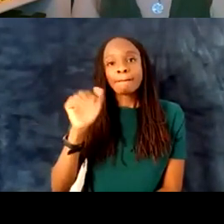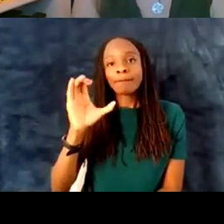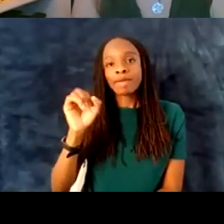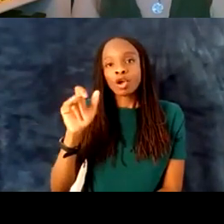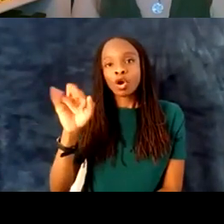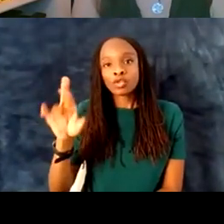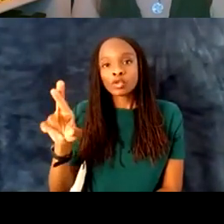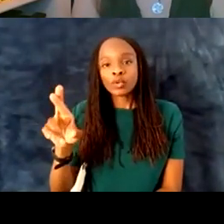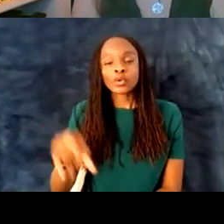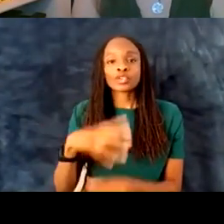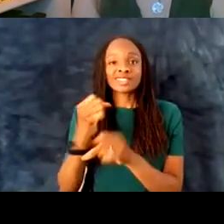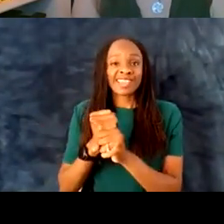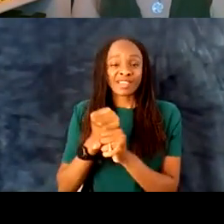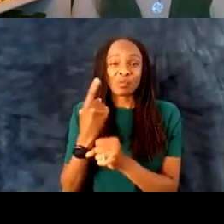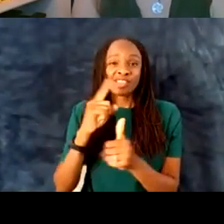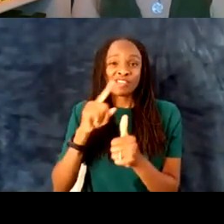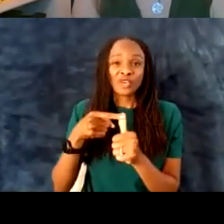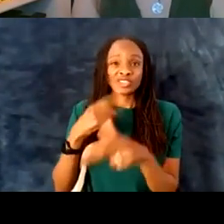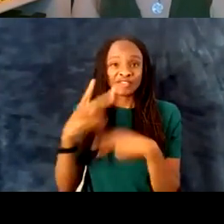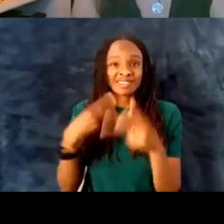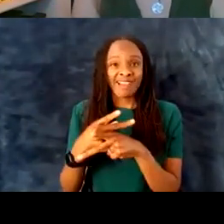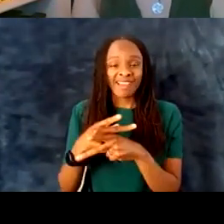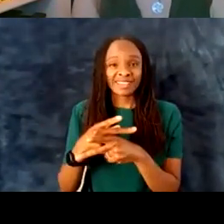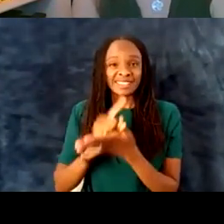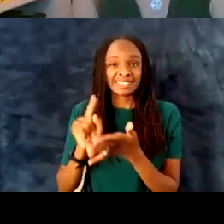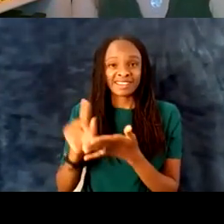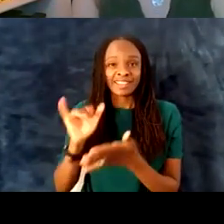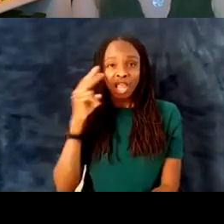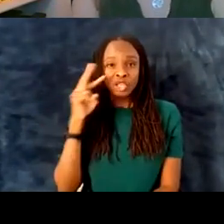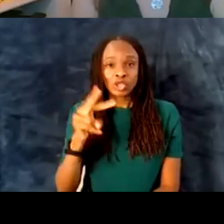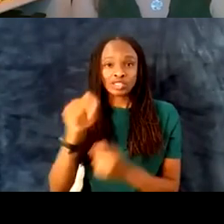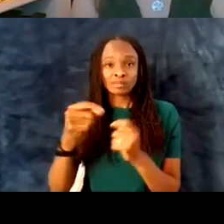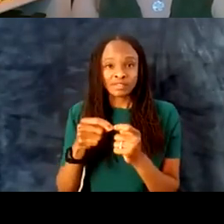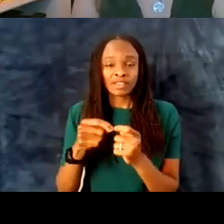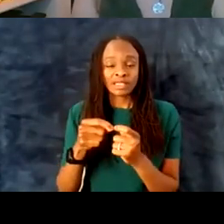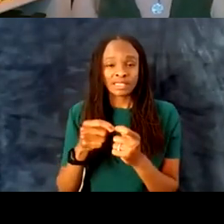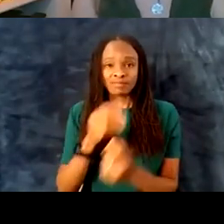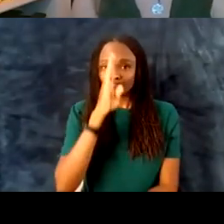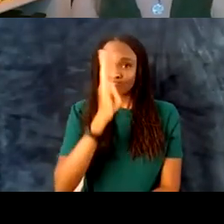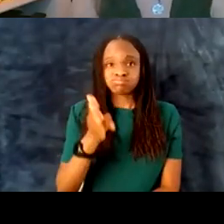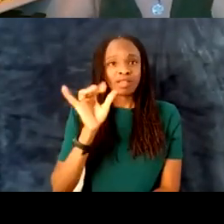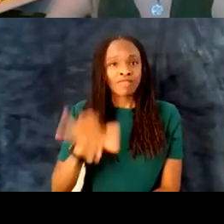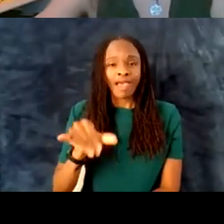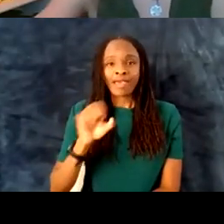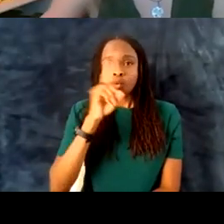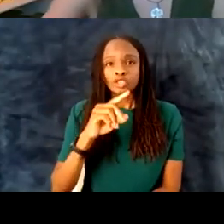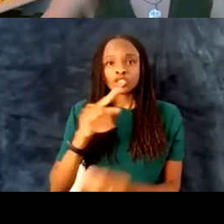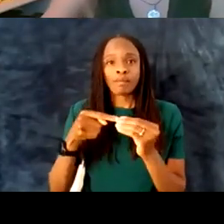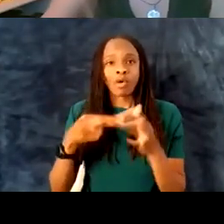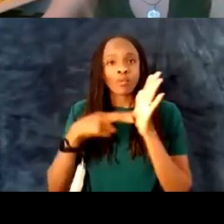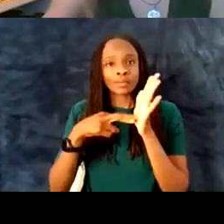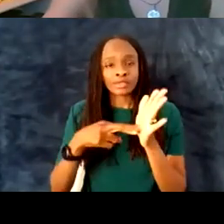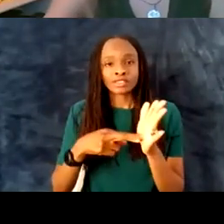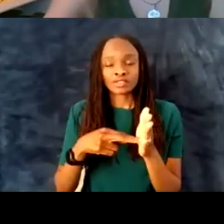know, like first of its kind study that looks specifically and squarely at this question of representation. And just